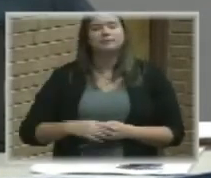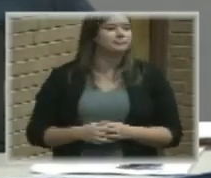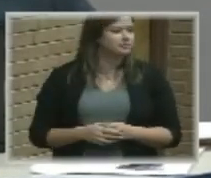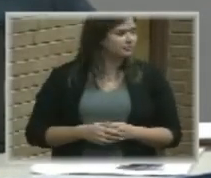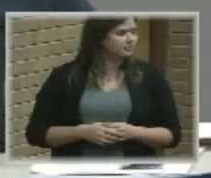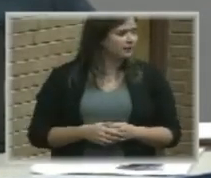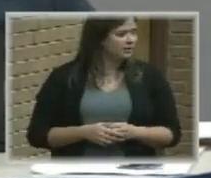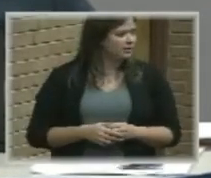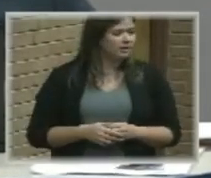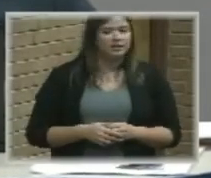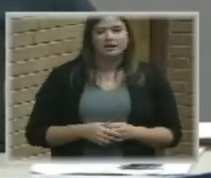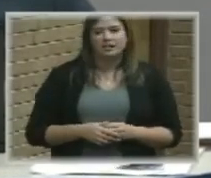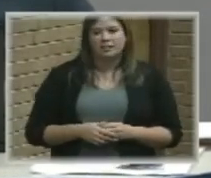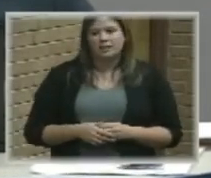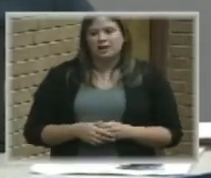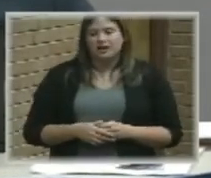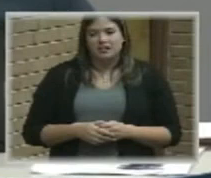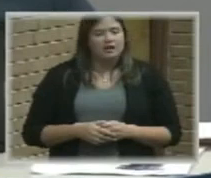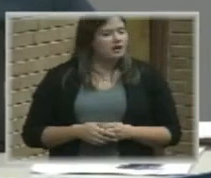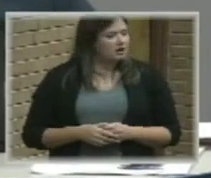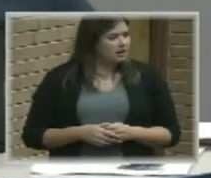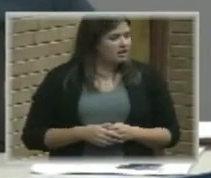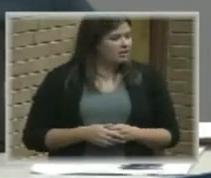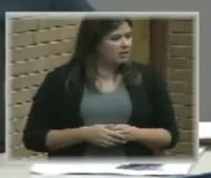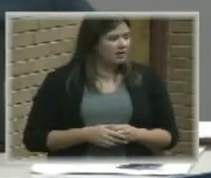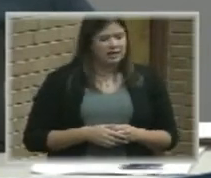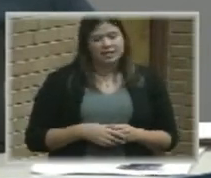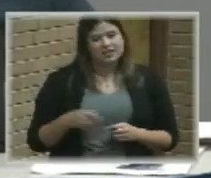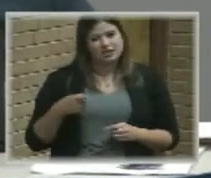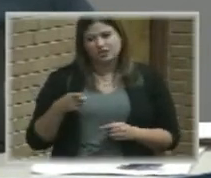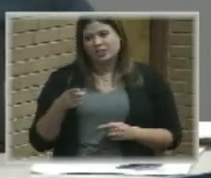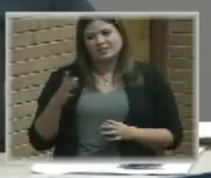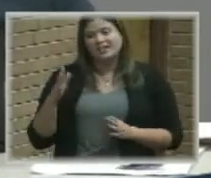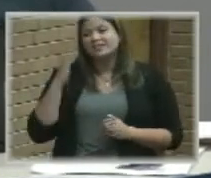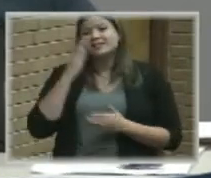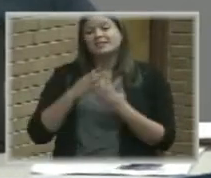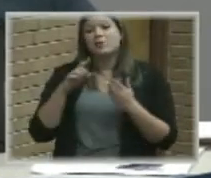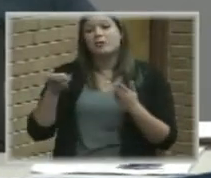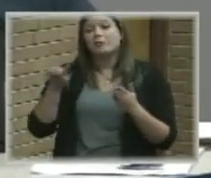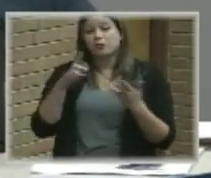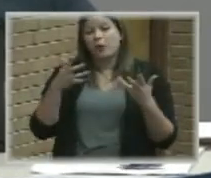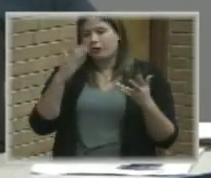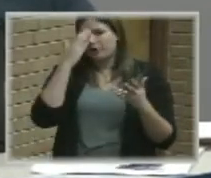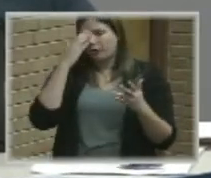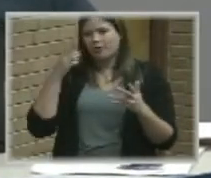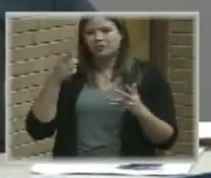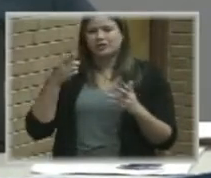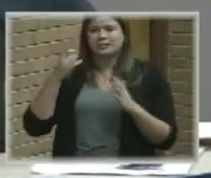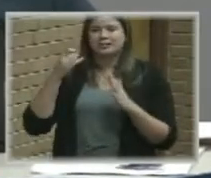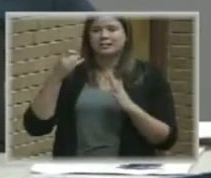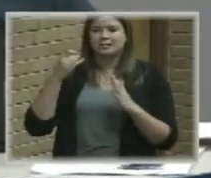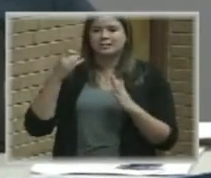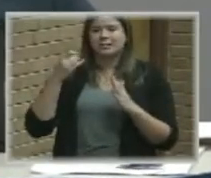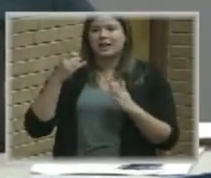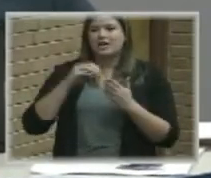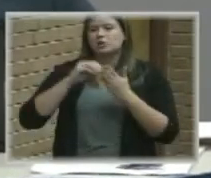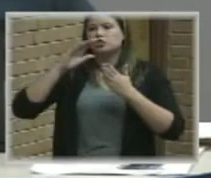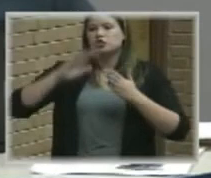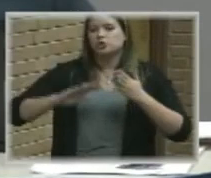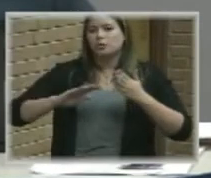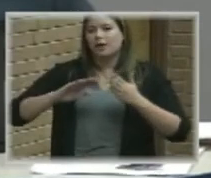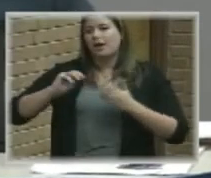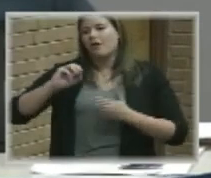She is a, as some of you know, she is a ardent student of the martial arts